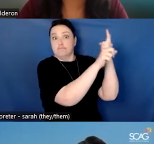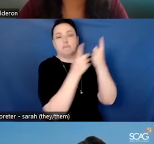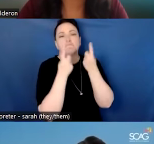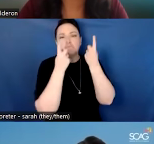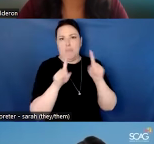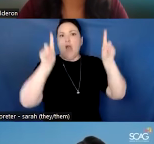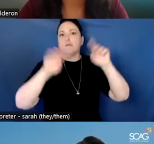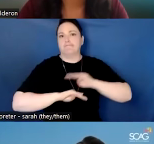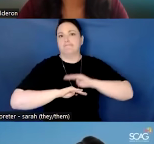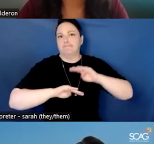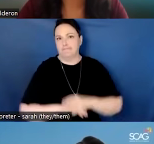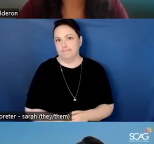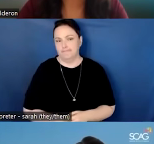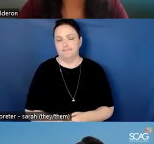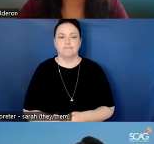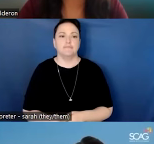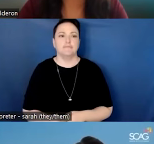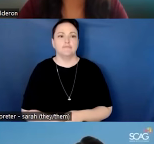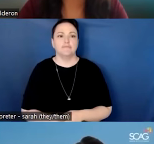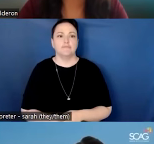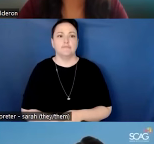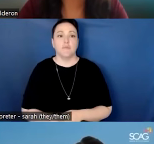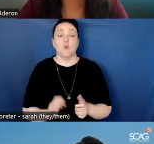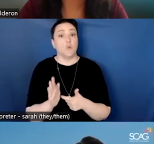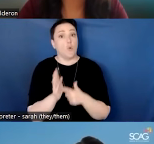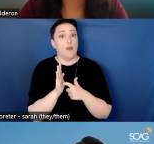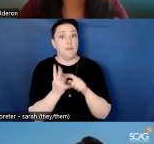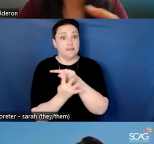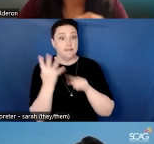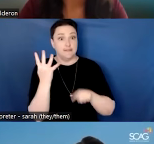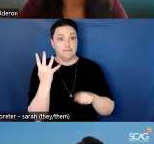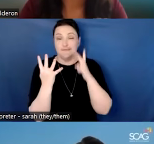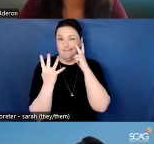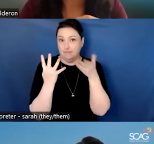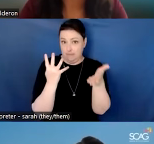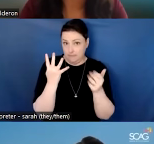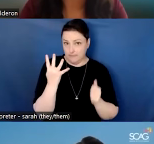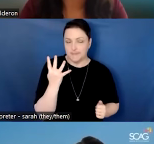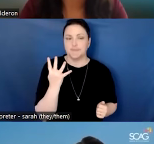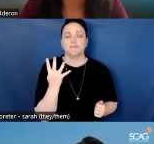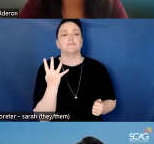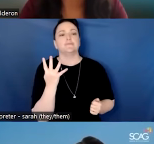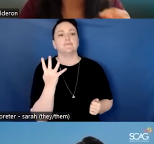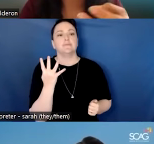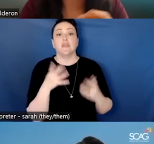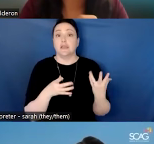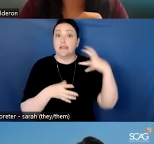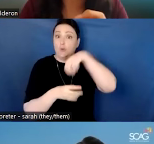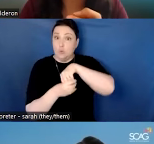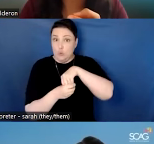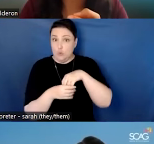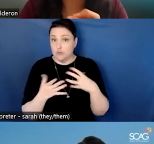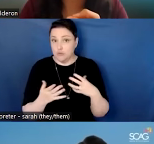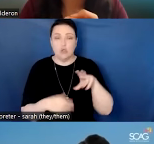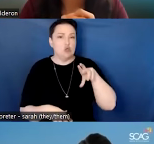main requirements to the alternative analysis are on the screen. The analysis must include a no